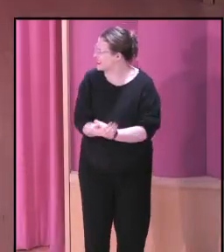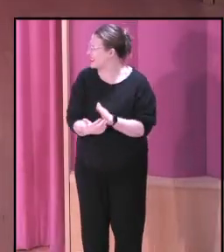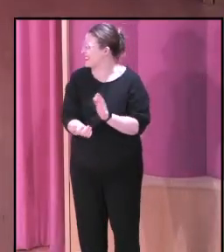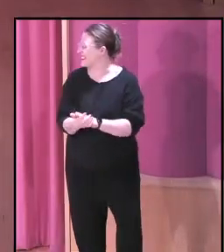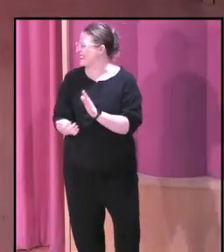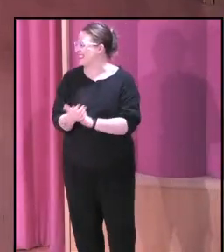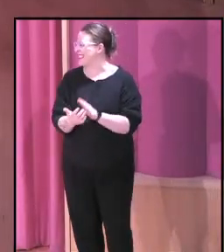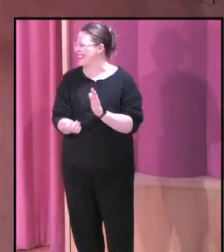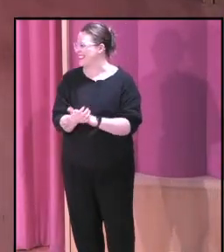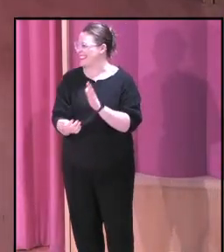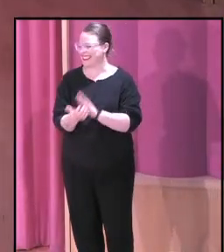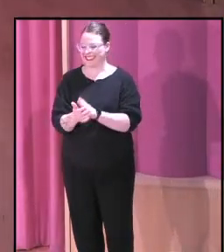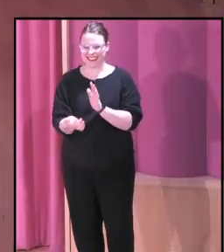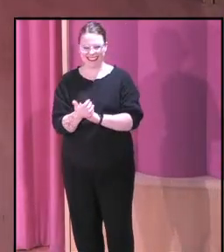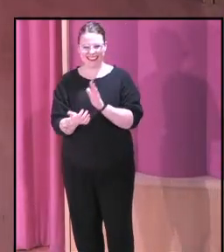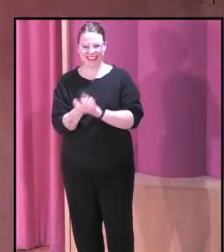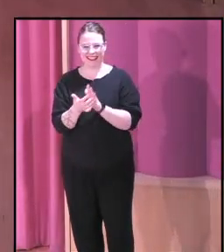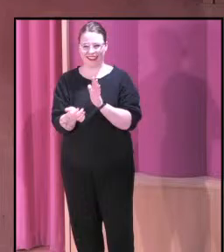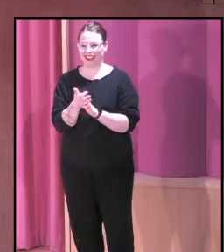Yeah.